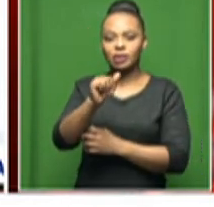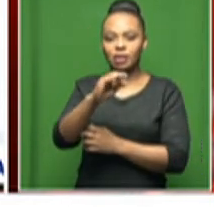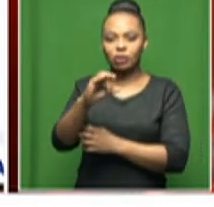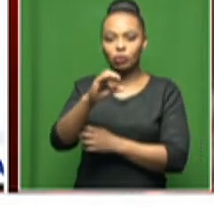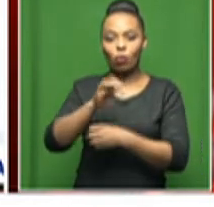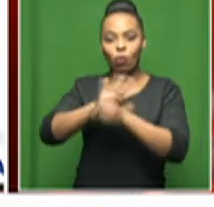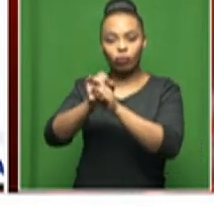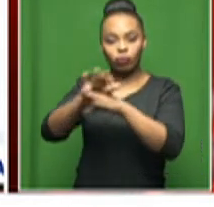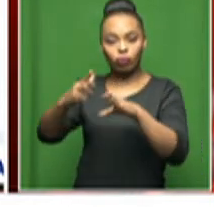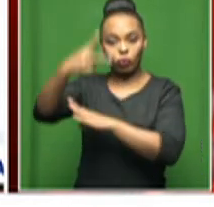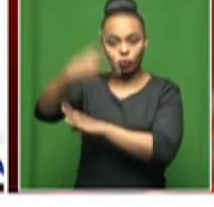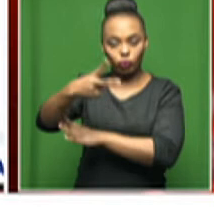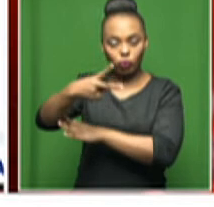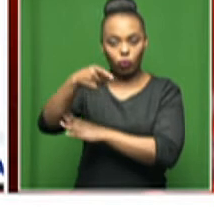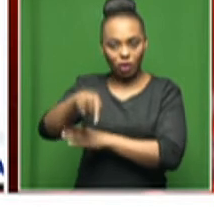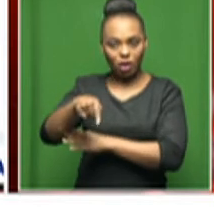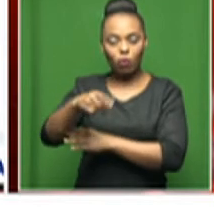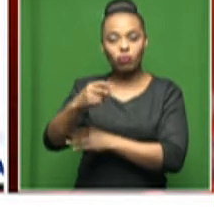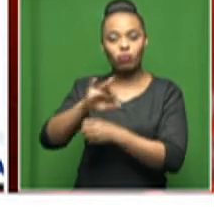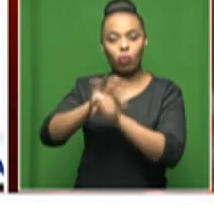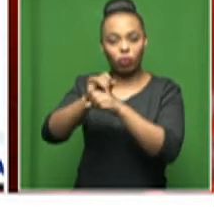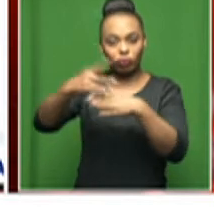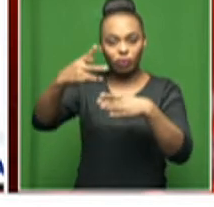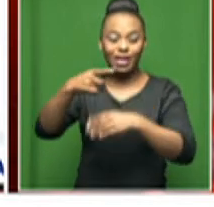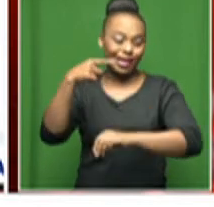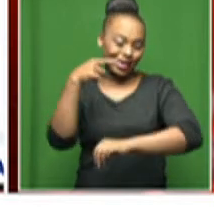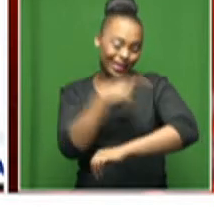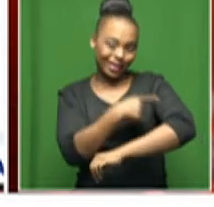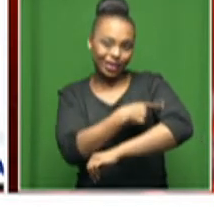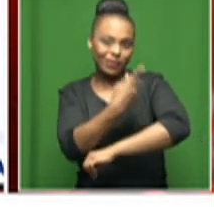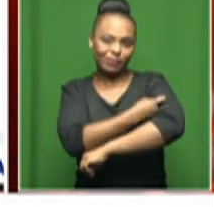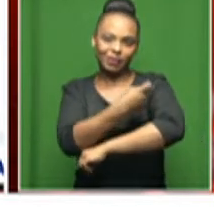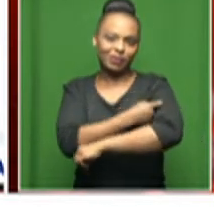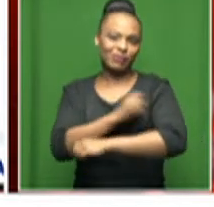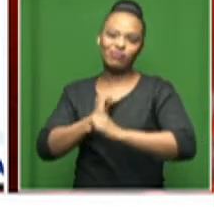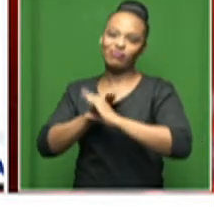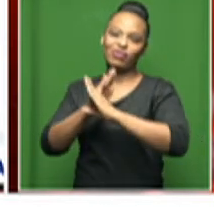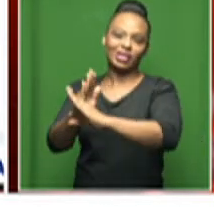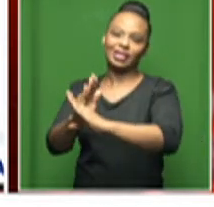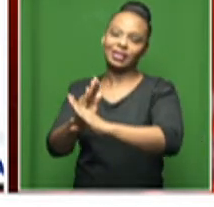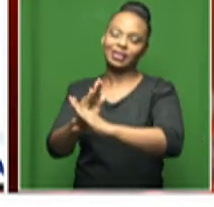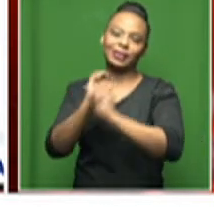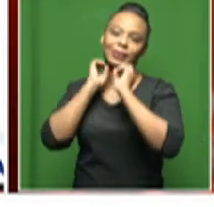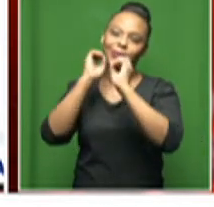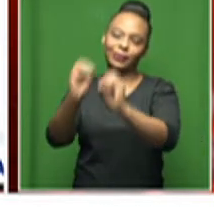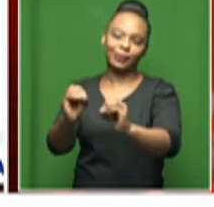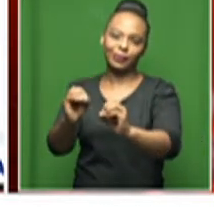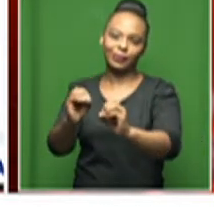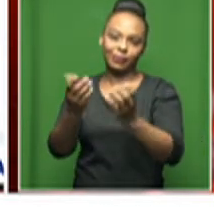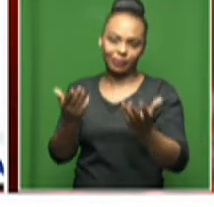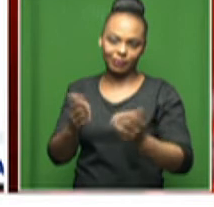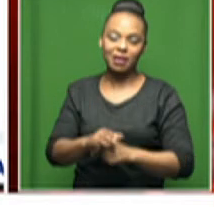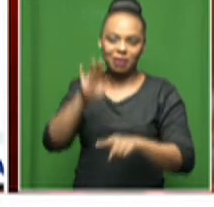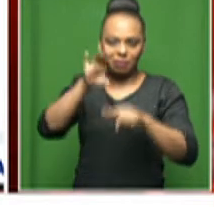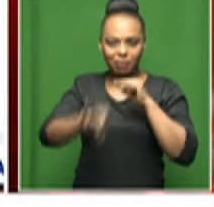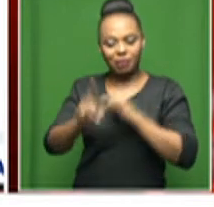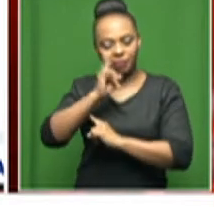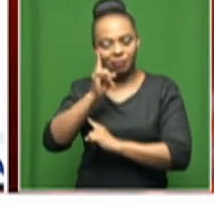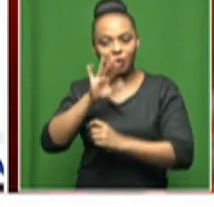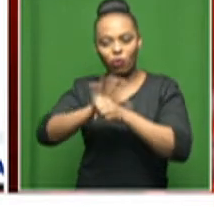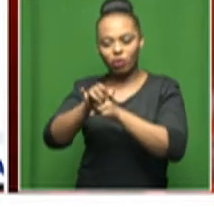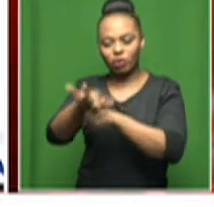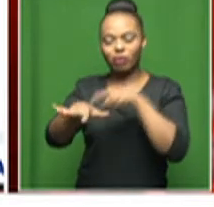circulating in South Africa, unfortunately, does not protect against mild and moderate COVID-19 due to the current variant dominating in